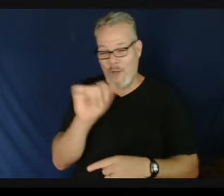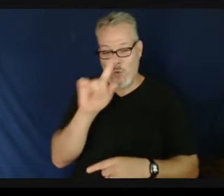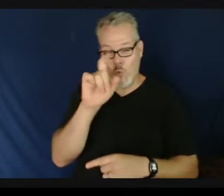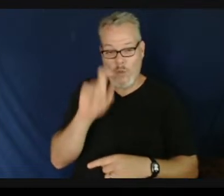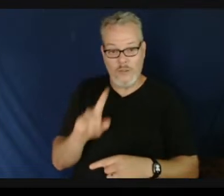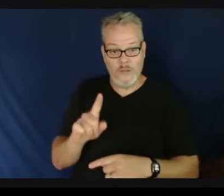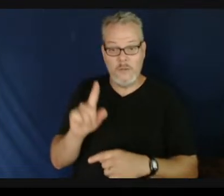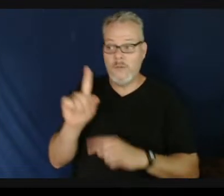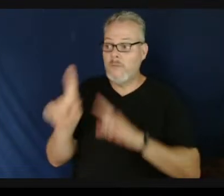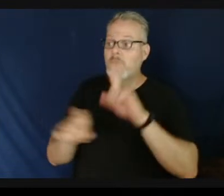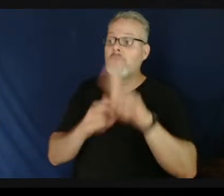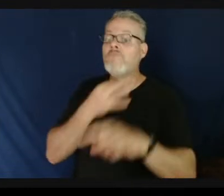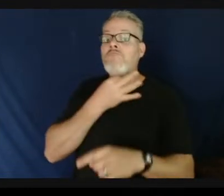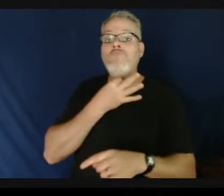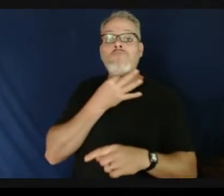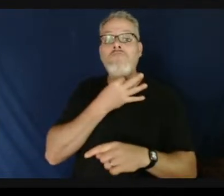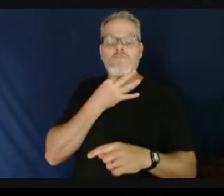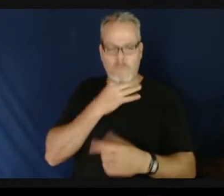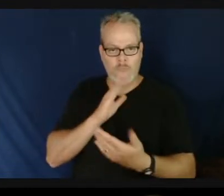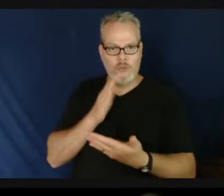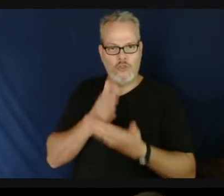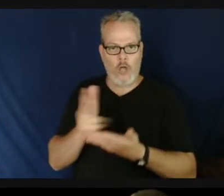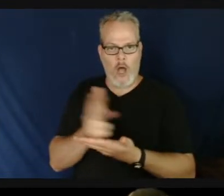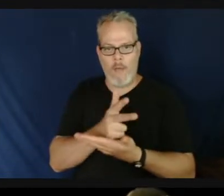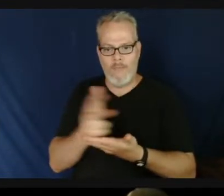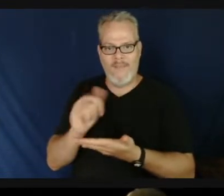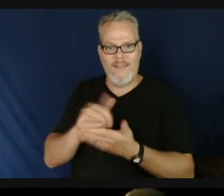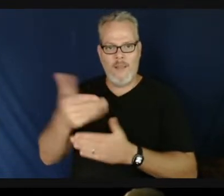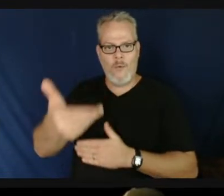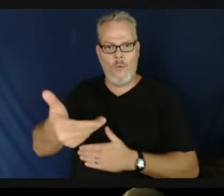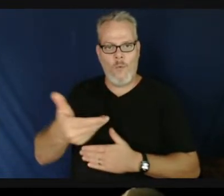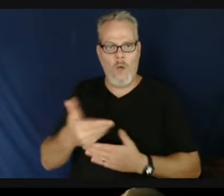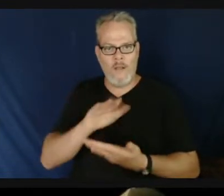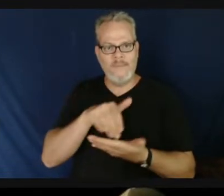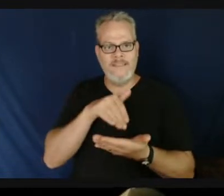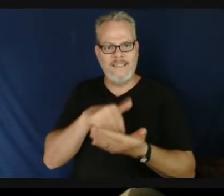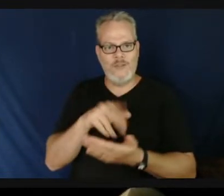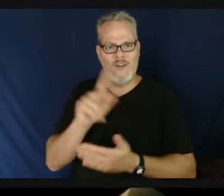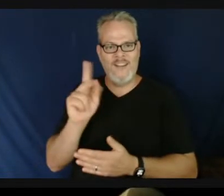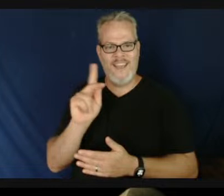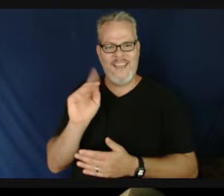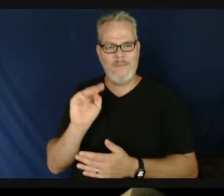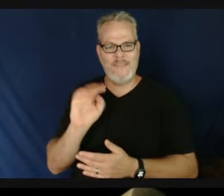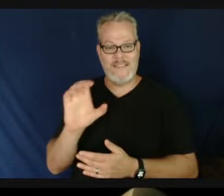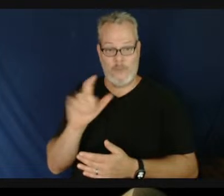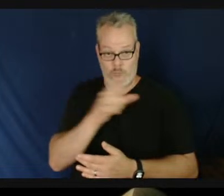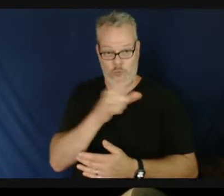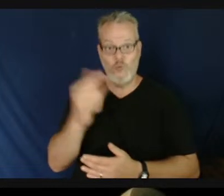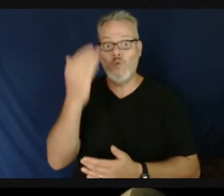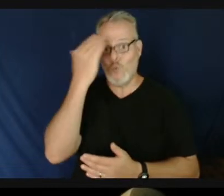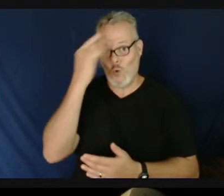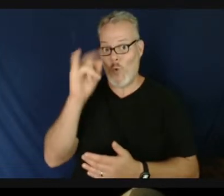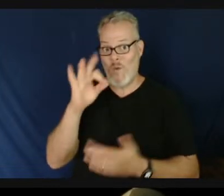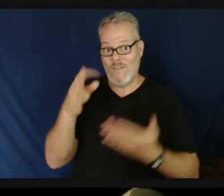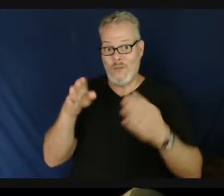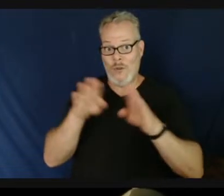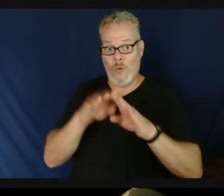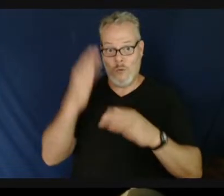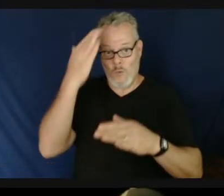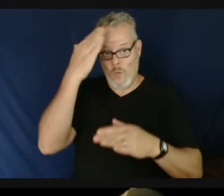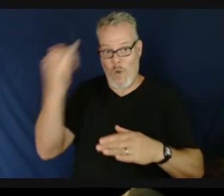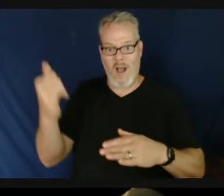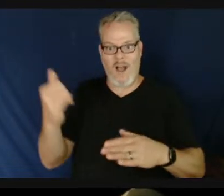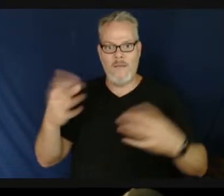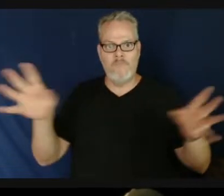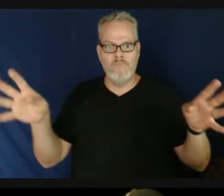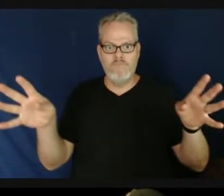Kilauea Welcome Center at KMC just to find out what's going on. You'll know if it's closed because you can't go any further. The yellow